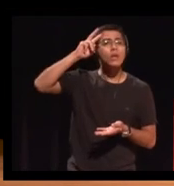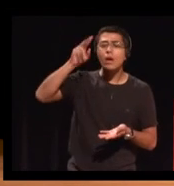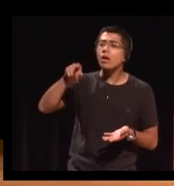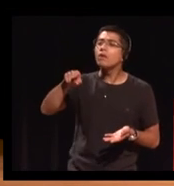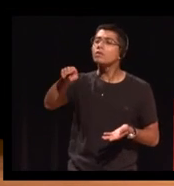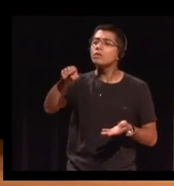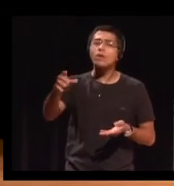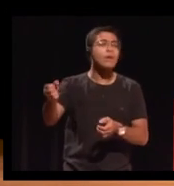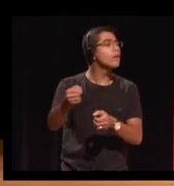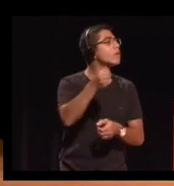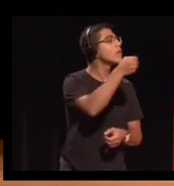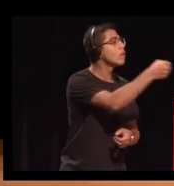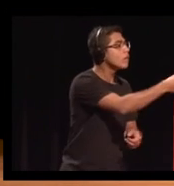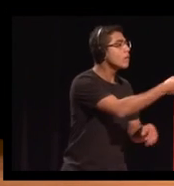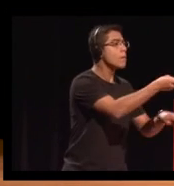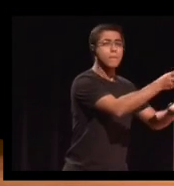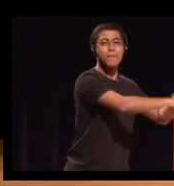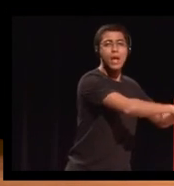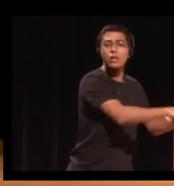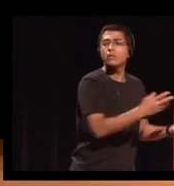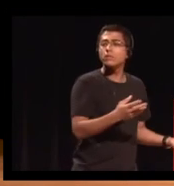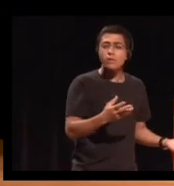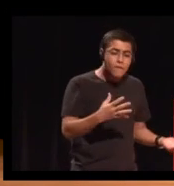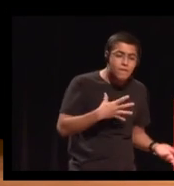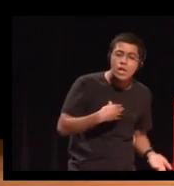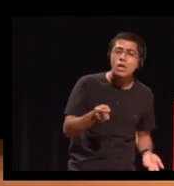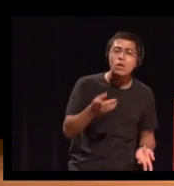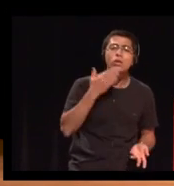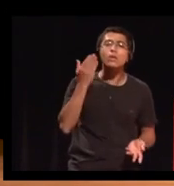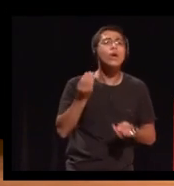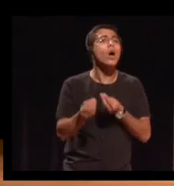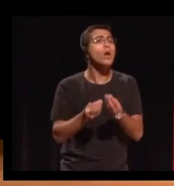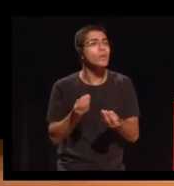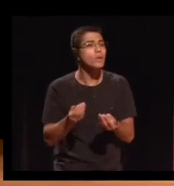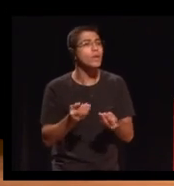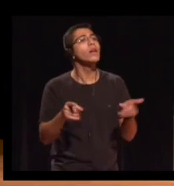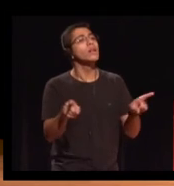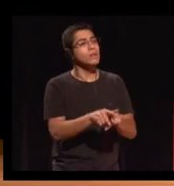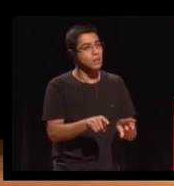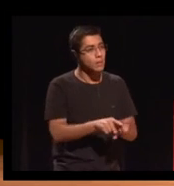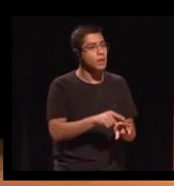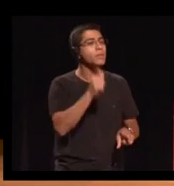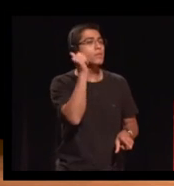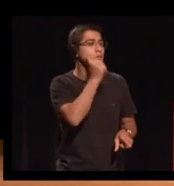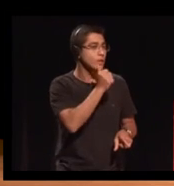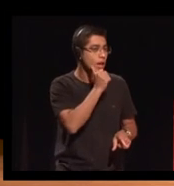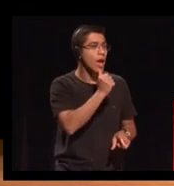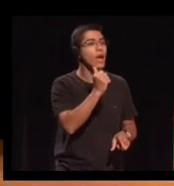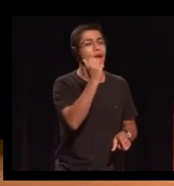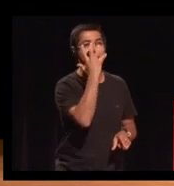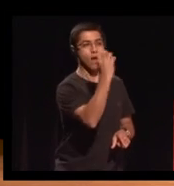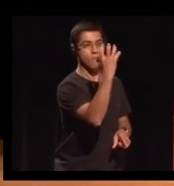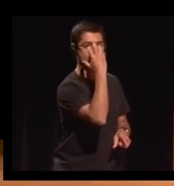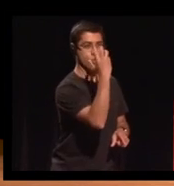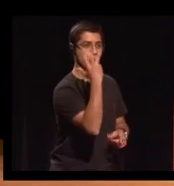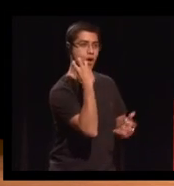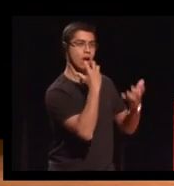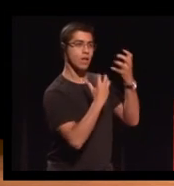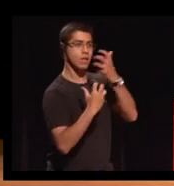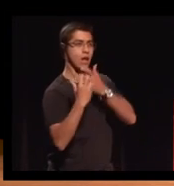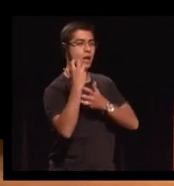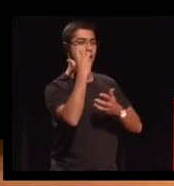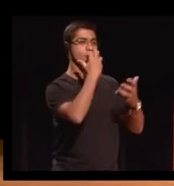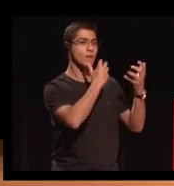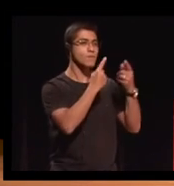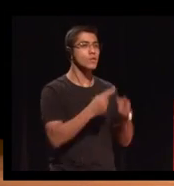children's songs. And she's using that material to create video installations and that she exhibits in galleries and